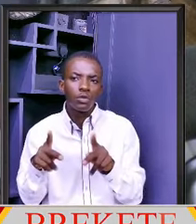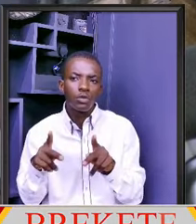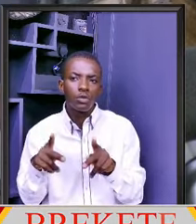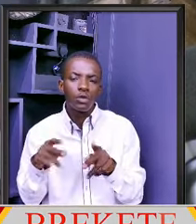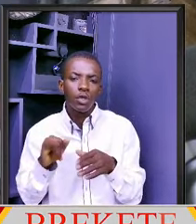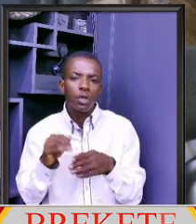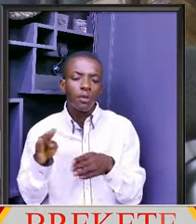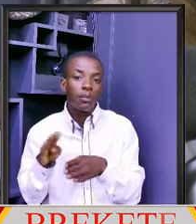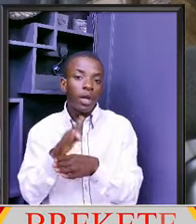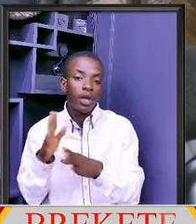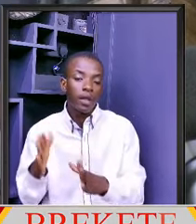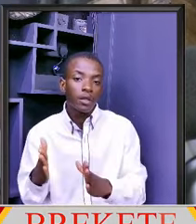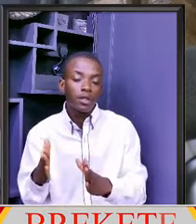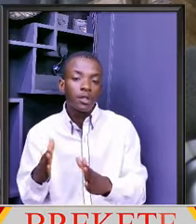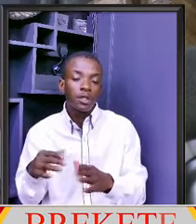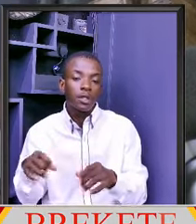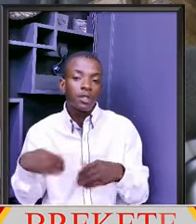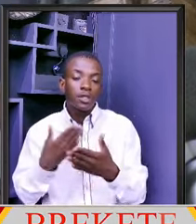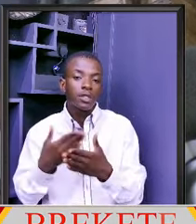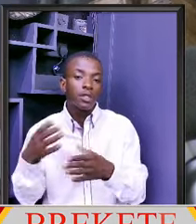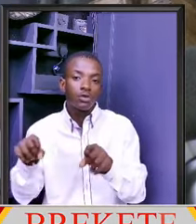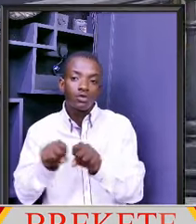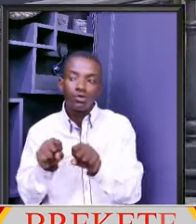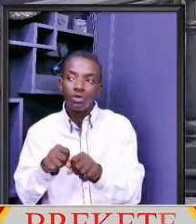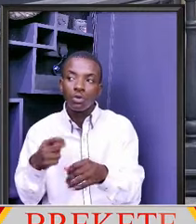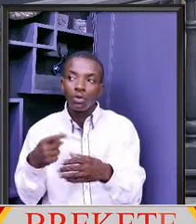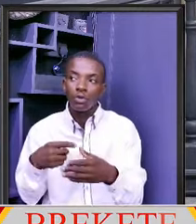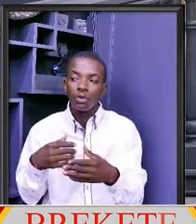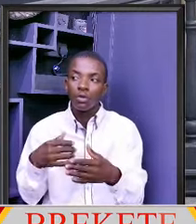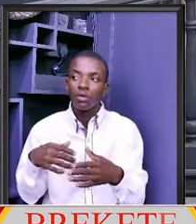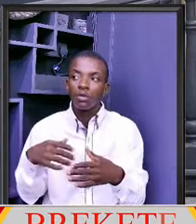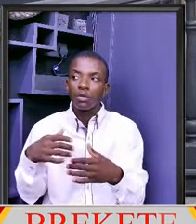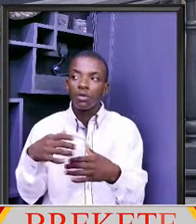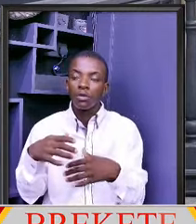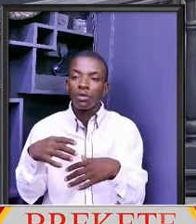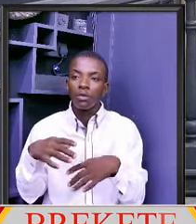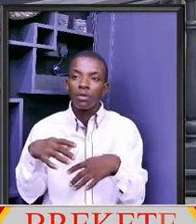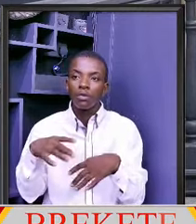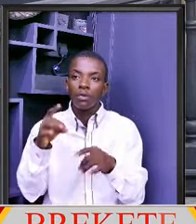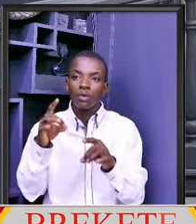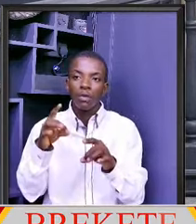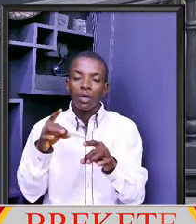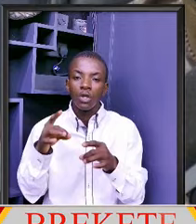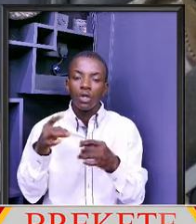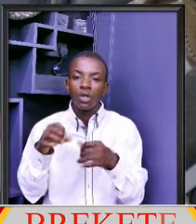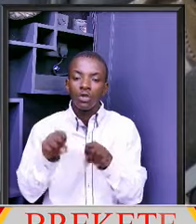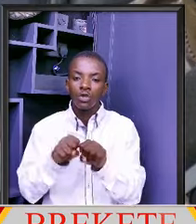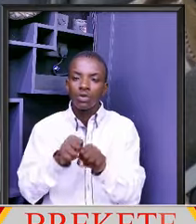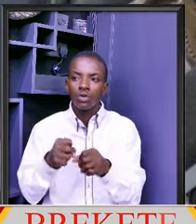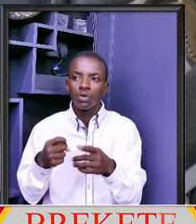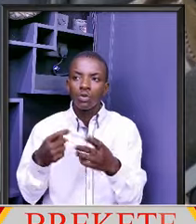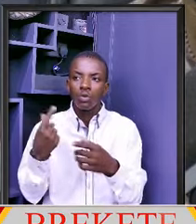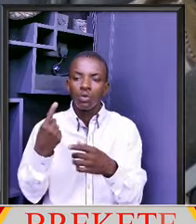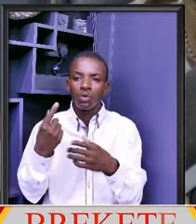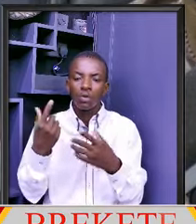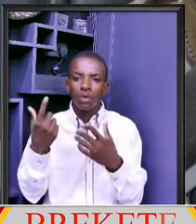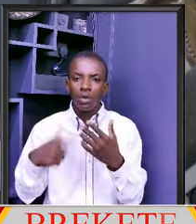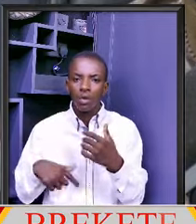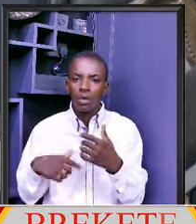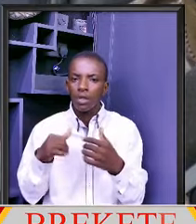shoes. And one of them picks shoes to a country where all of them have one leg. And he returned, did not sell